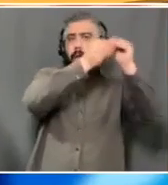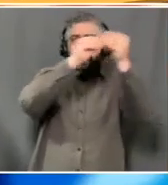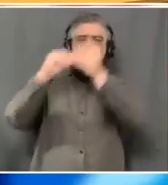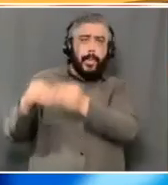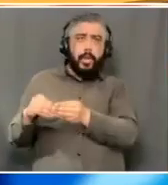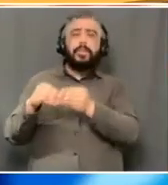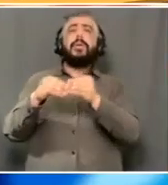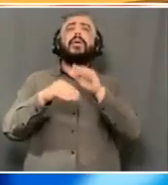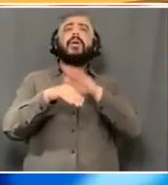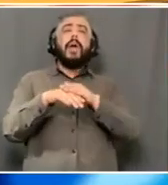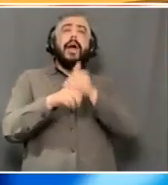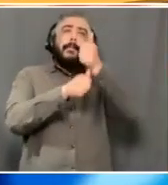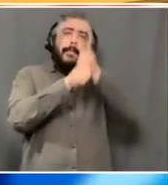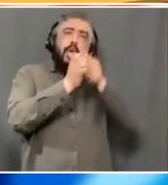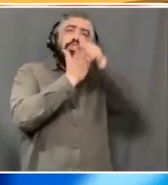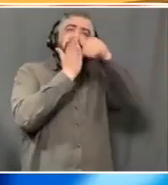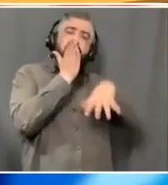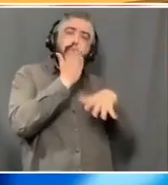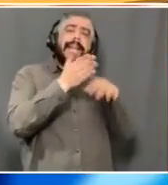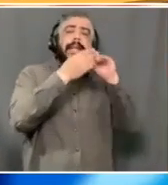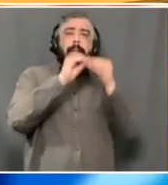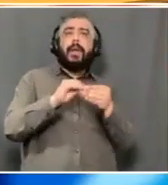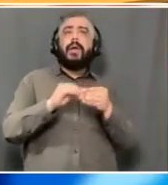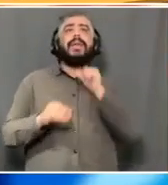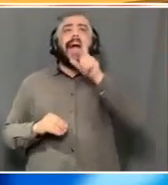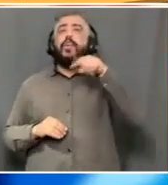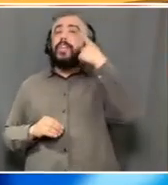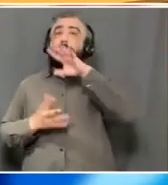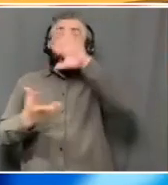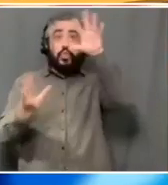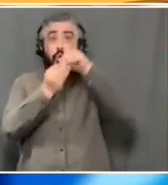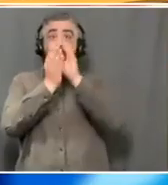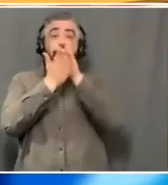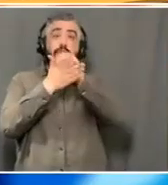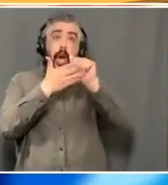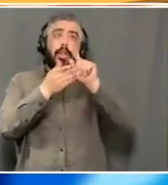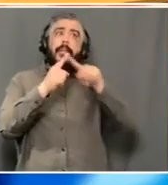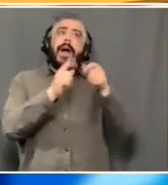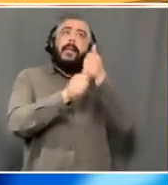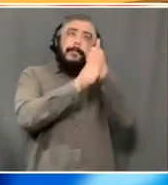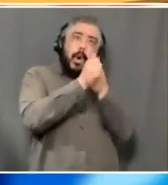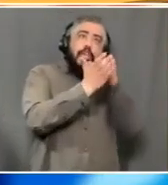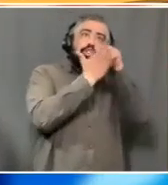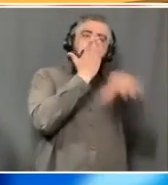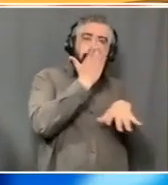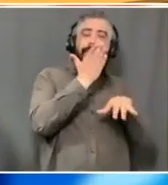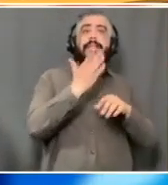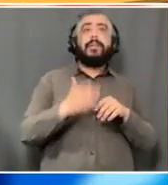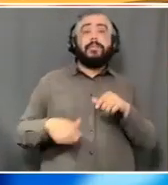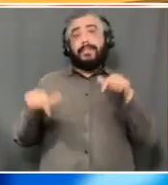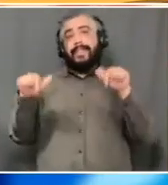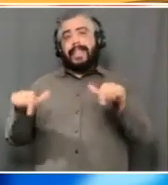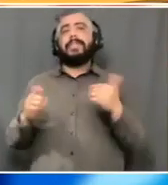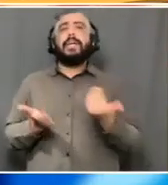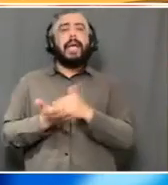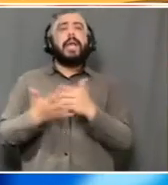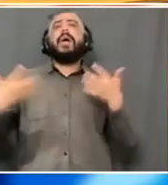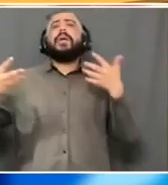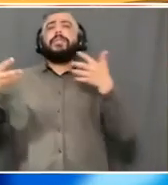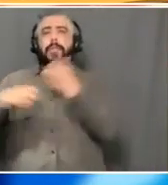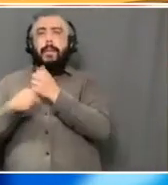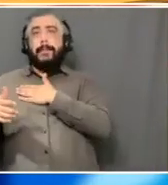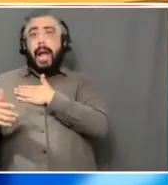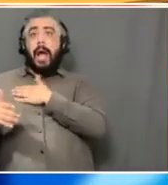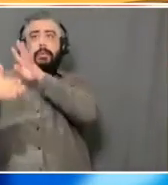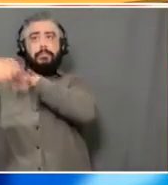pupil basis. So not only in terms of total dollars, but on a per pupil basis. And so this again is just a summary. I think it's a trend that